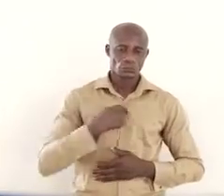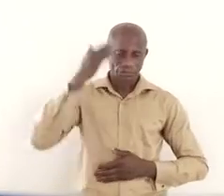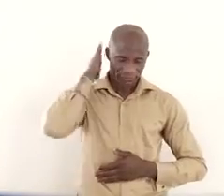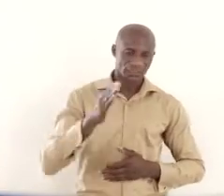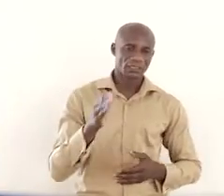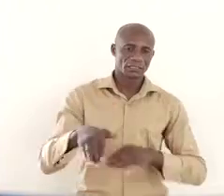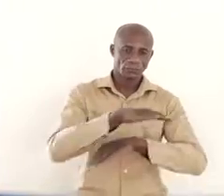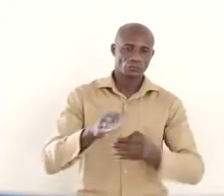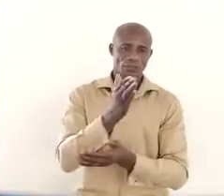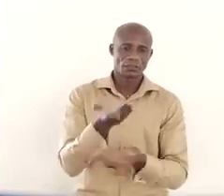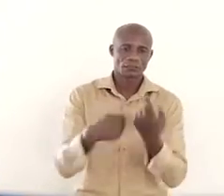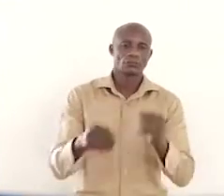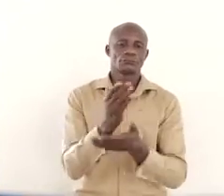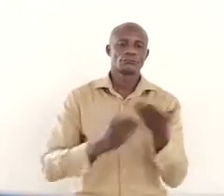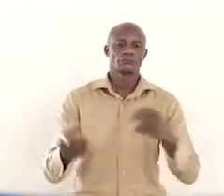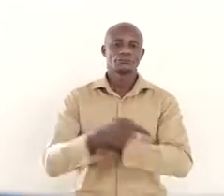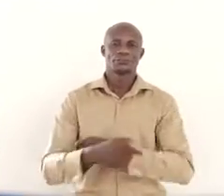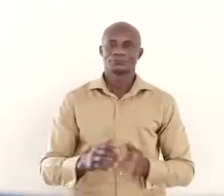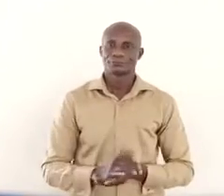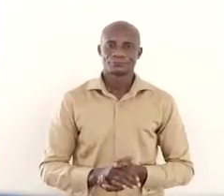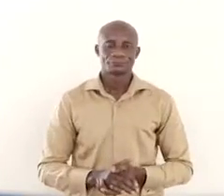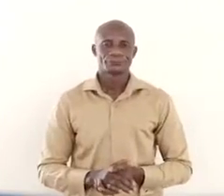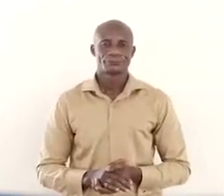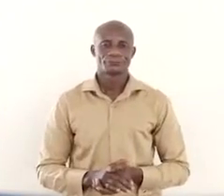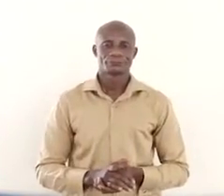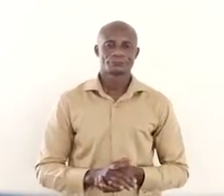shall overcome someday.